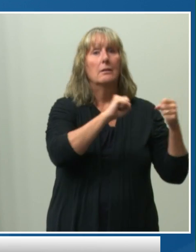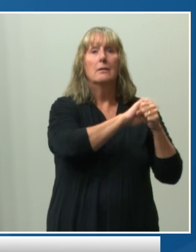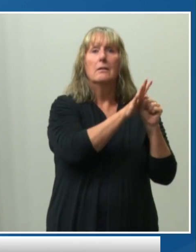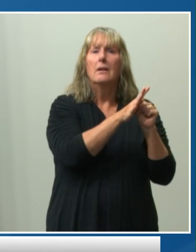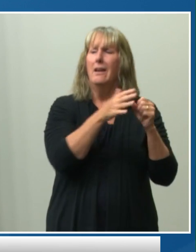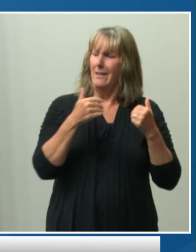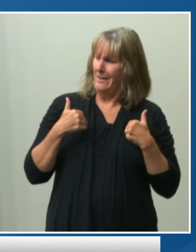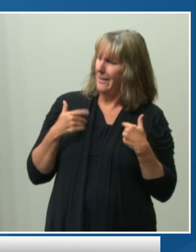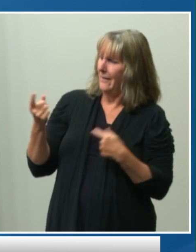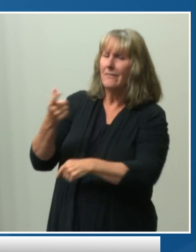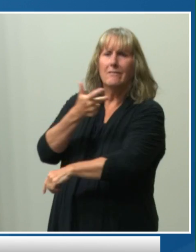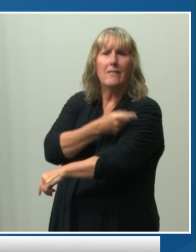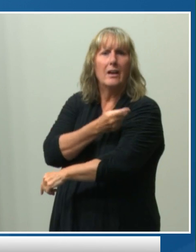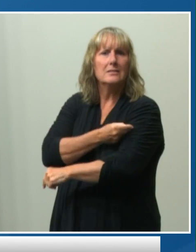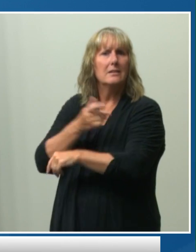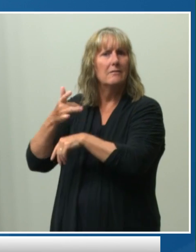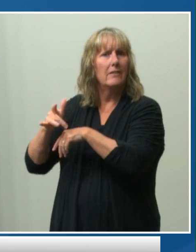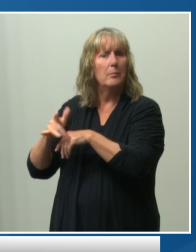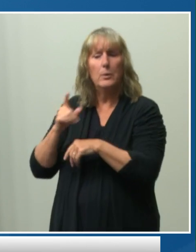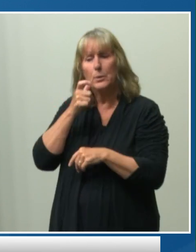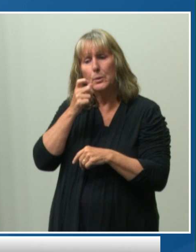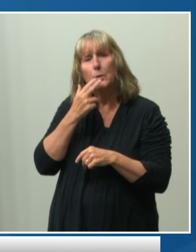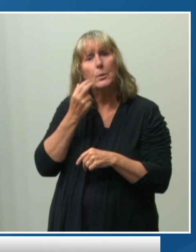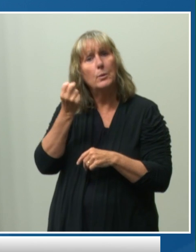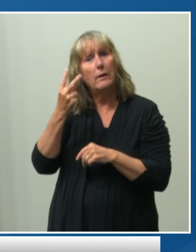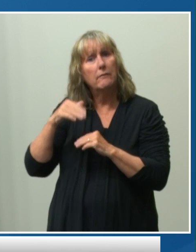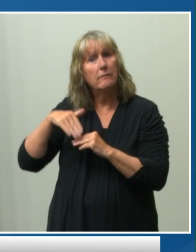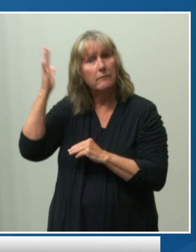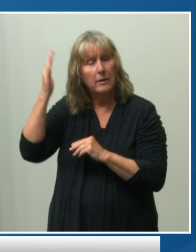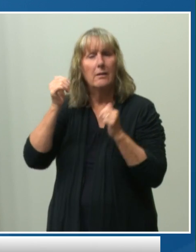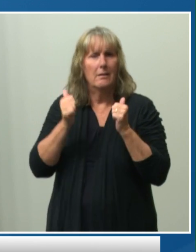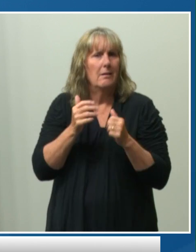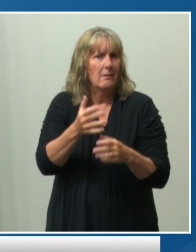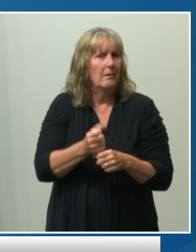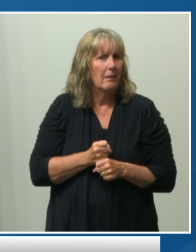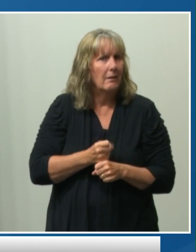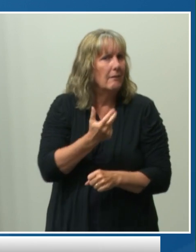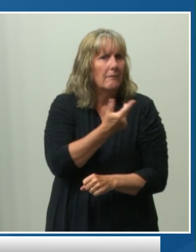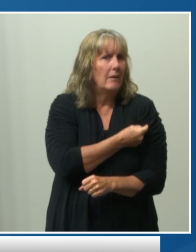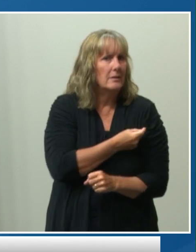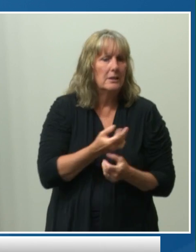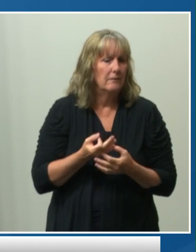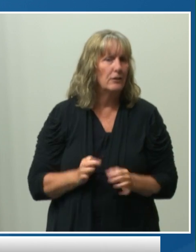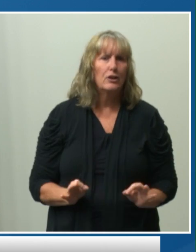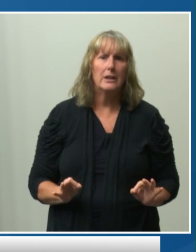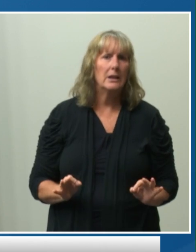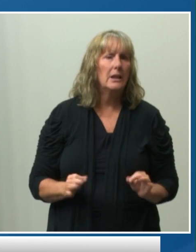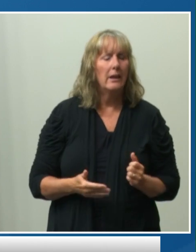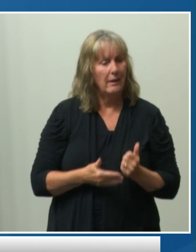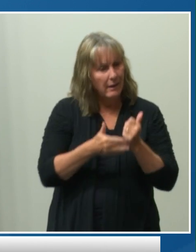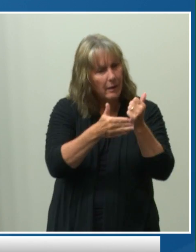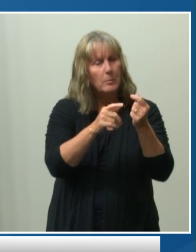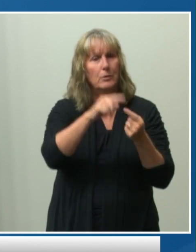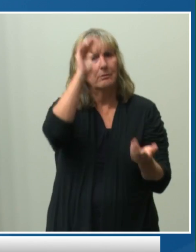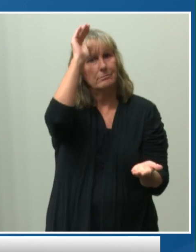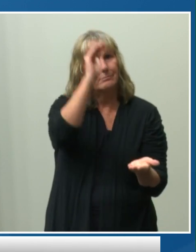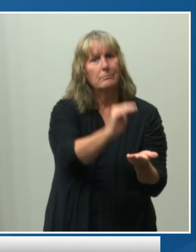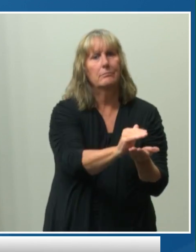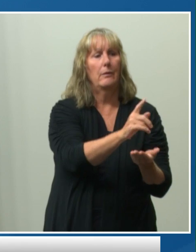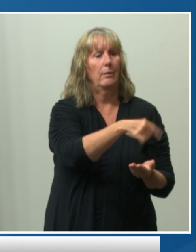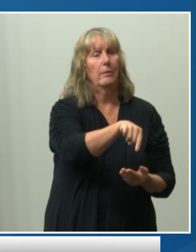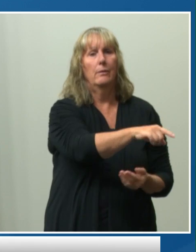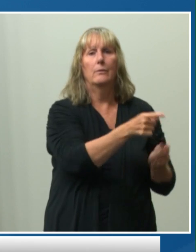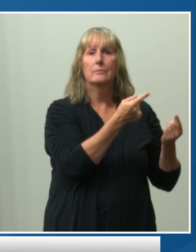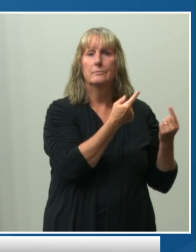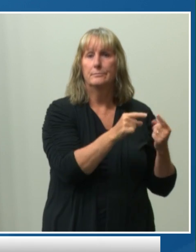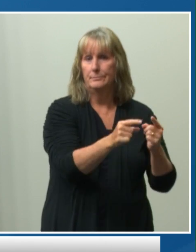available. Anybody 12 years of age and older can get the vaccine, and we can help prevent these kinds of